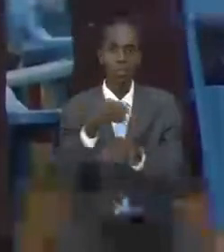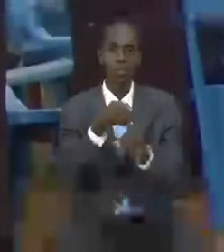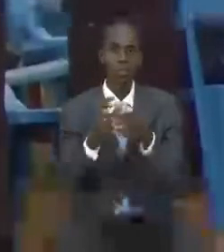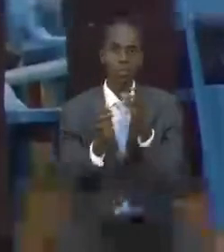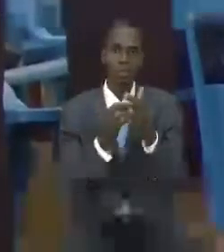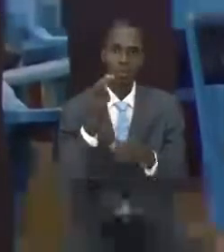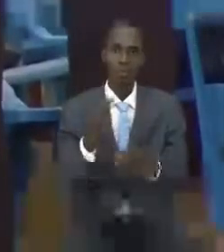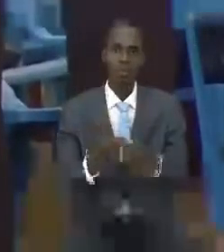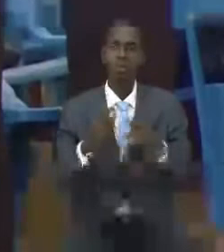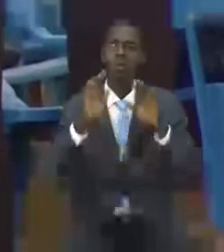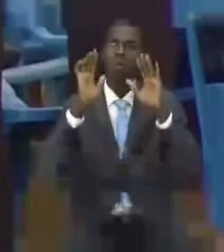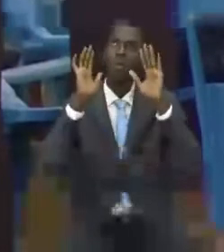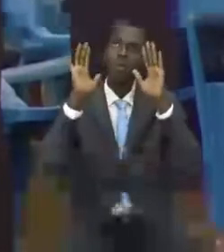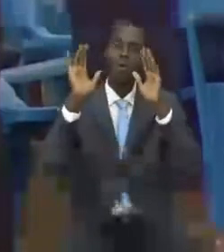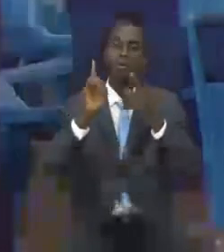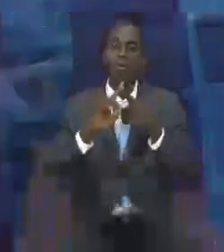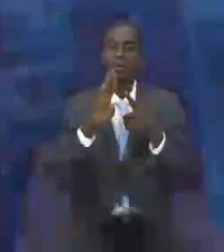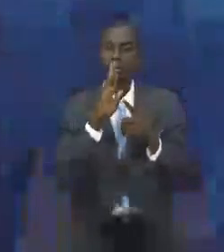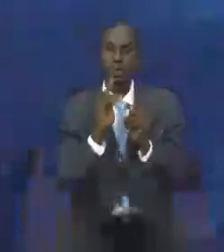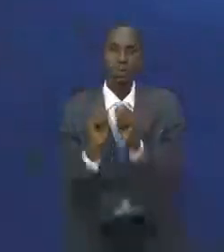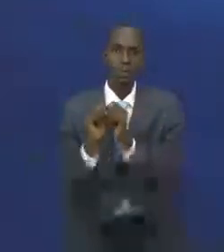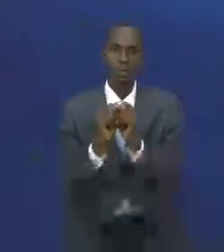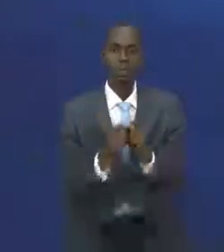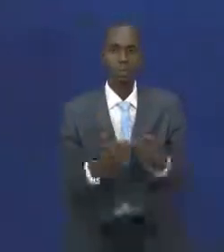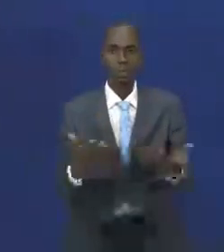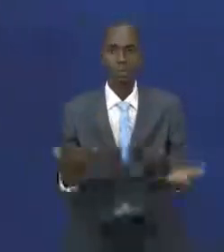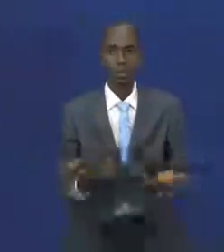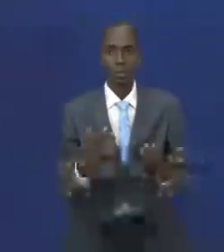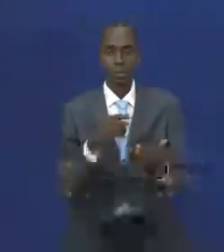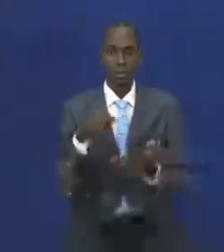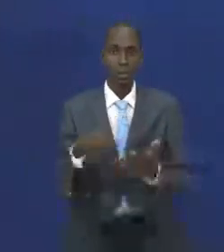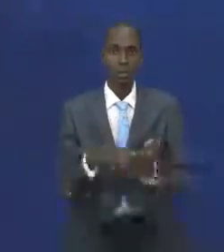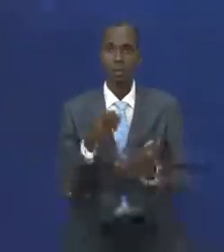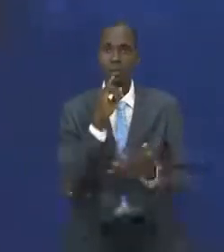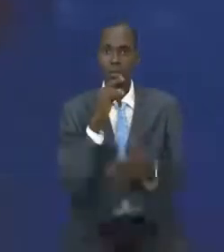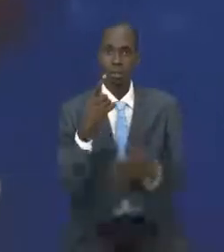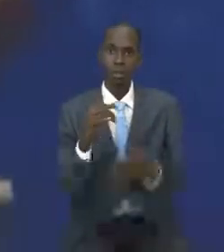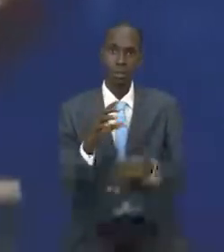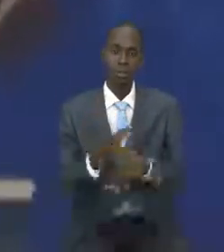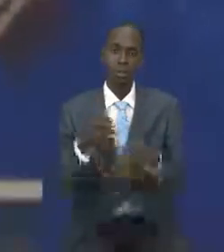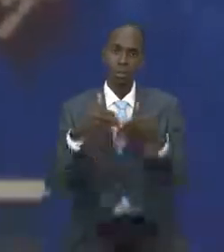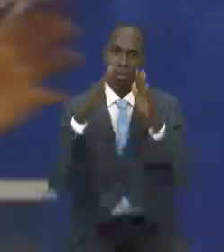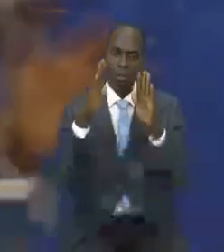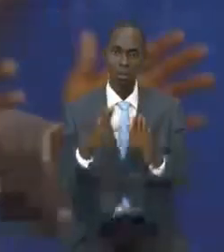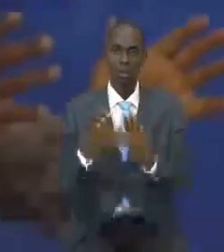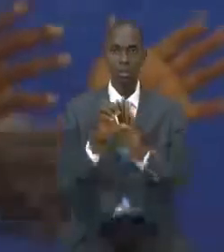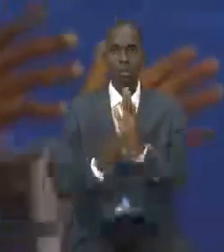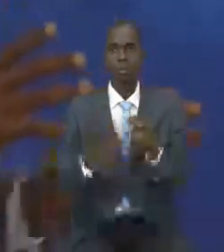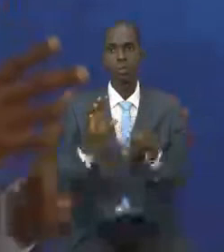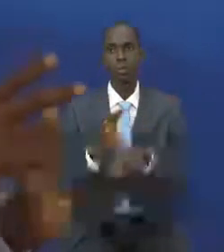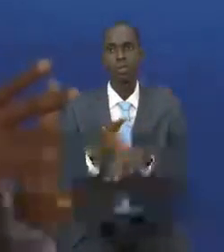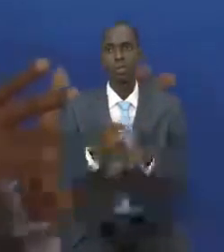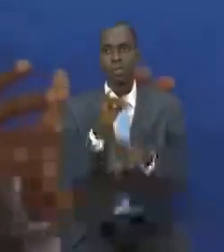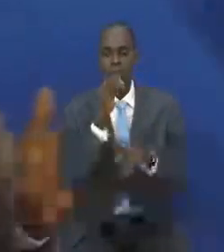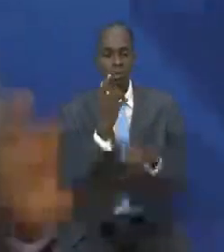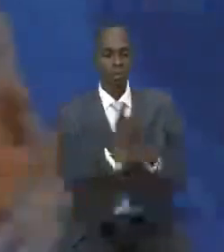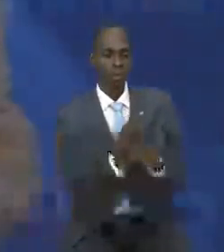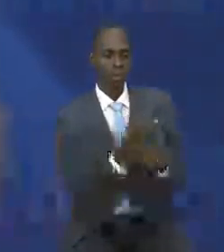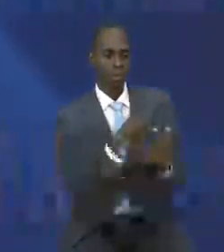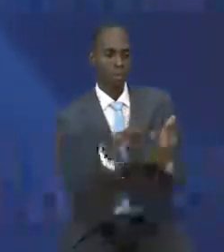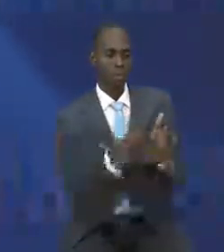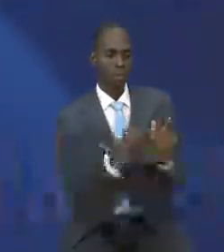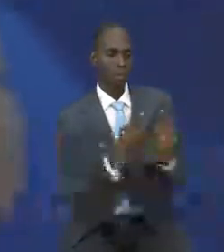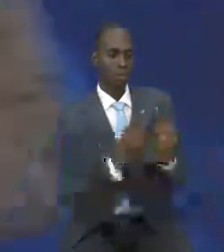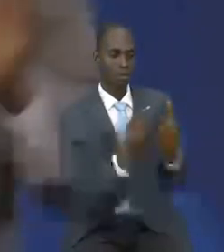Wonderful to be together today. This is the church, leadership of the church. Not just this denomination,